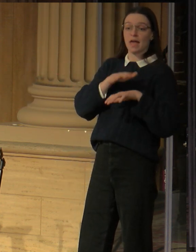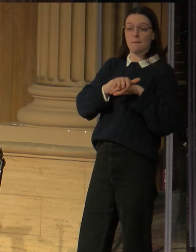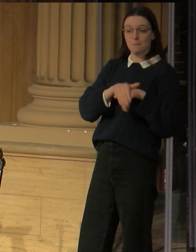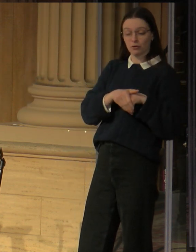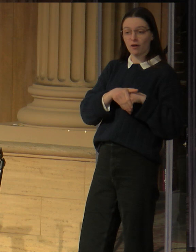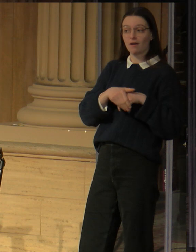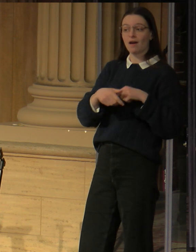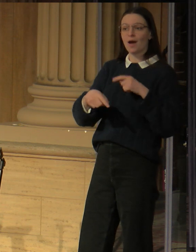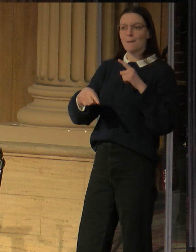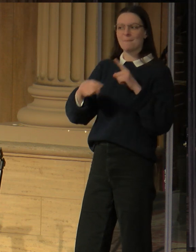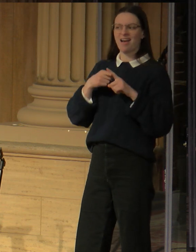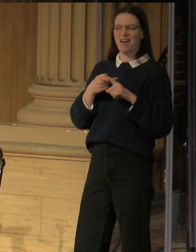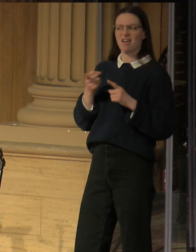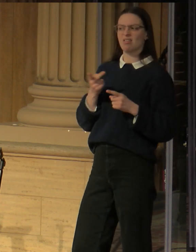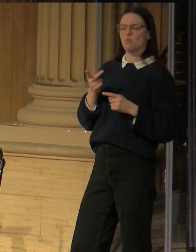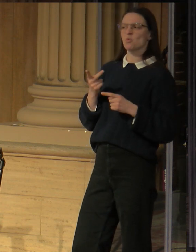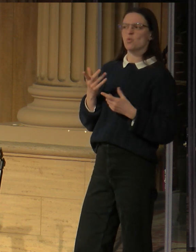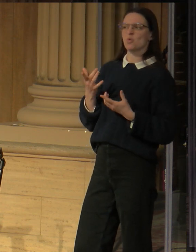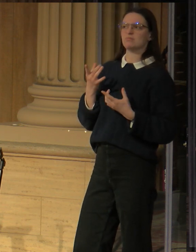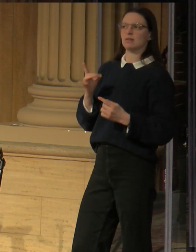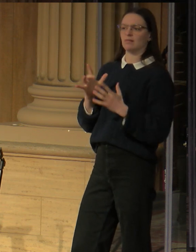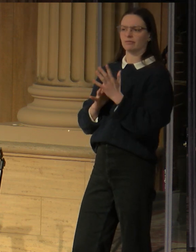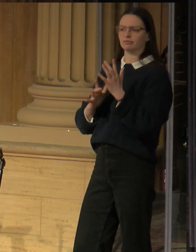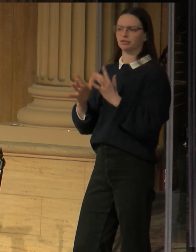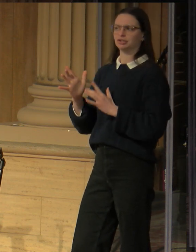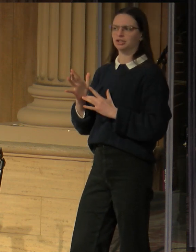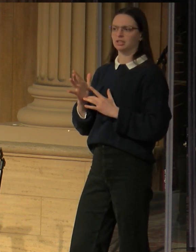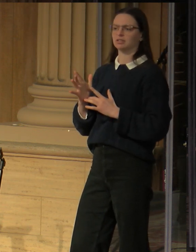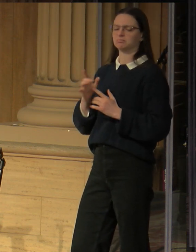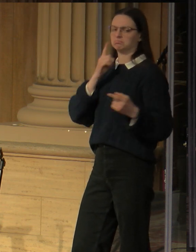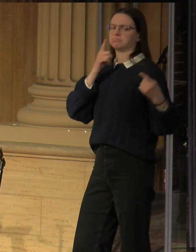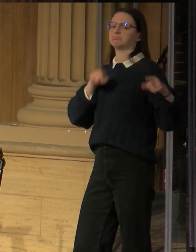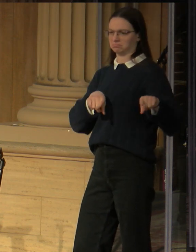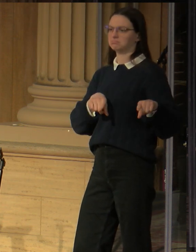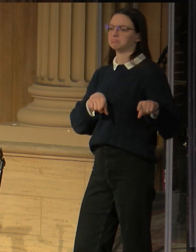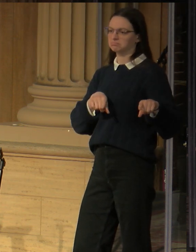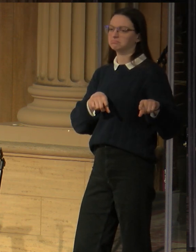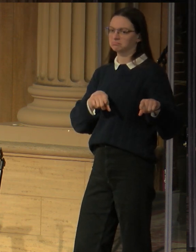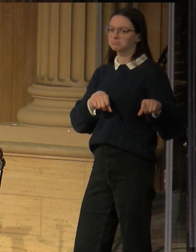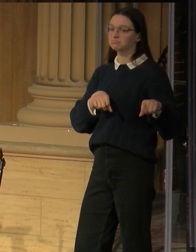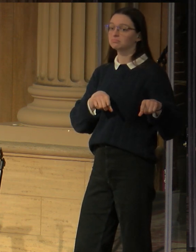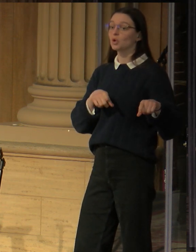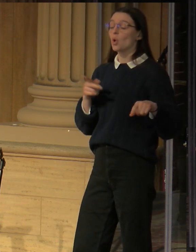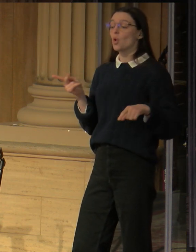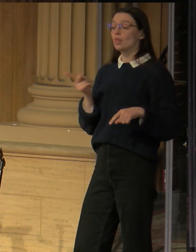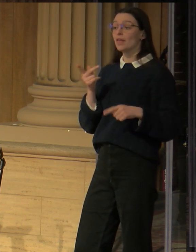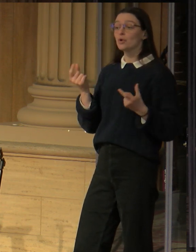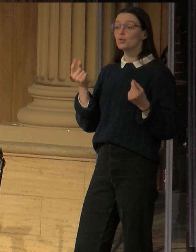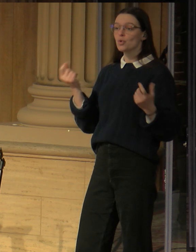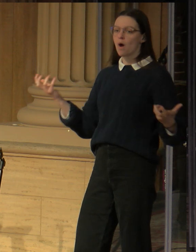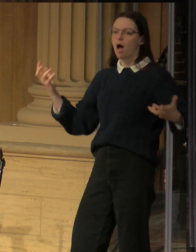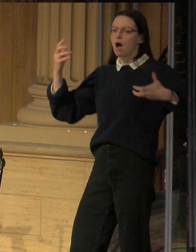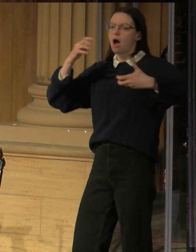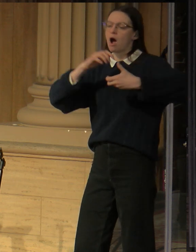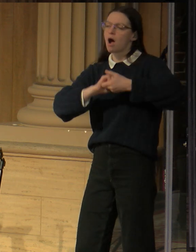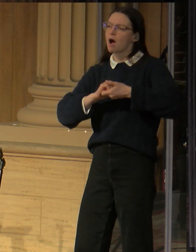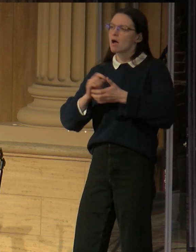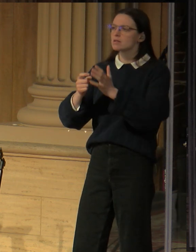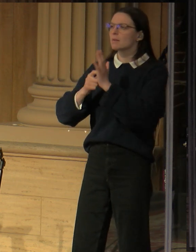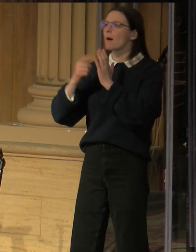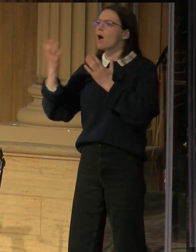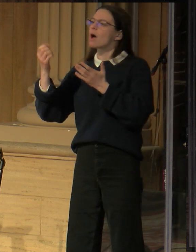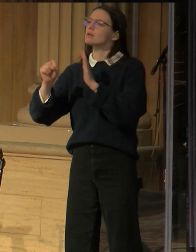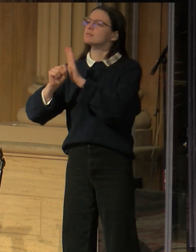they didn't like Jesus at all, and they were together in those things. And so they come together demanding signs from Jesus, trying to make